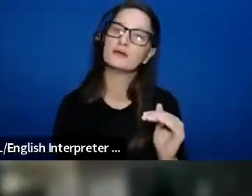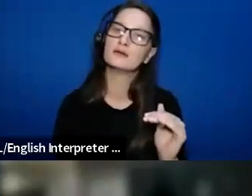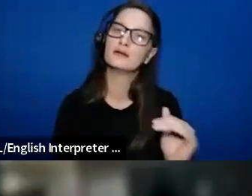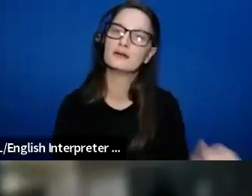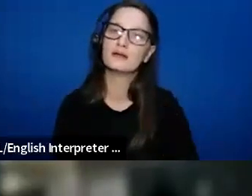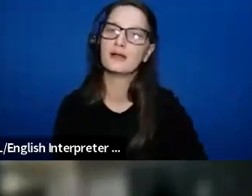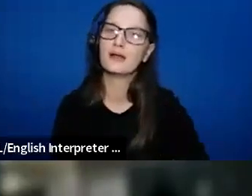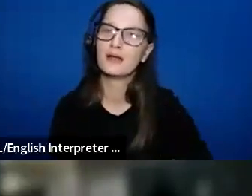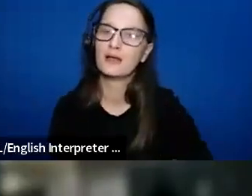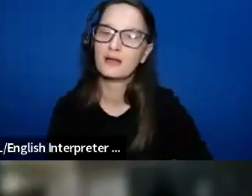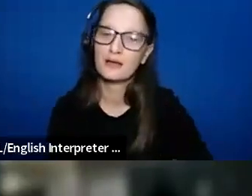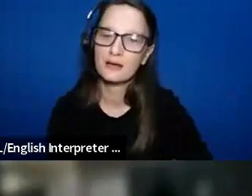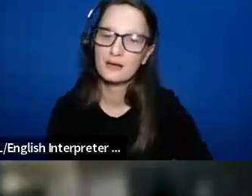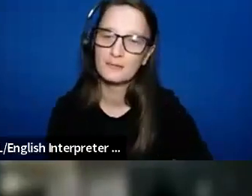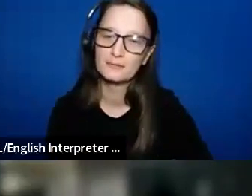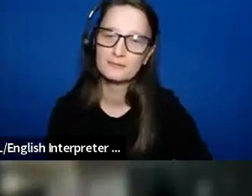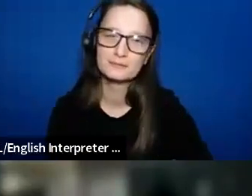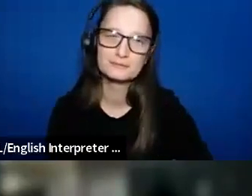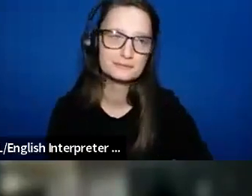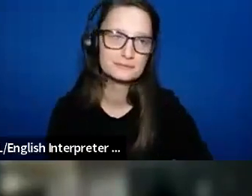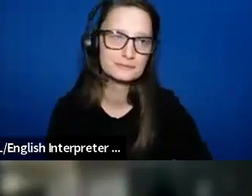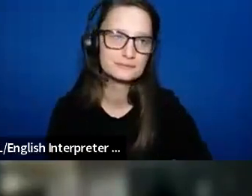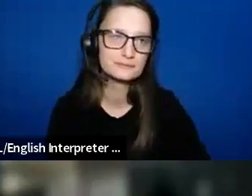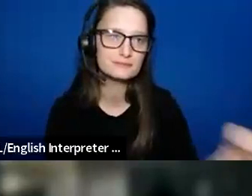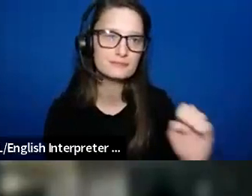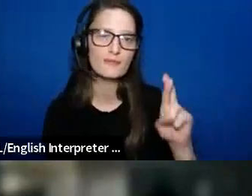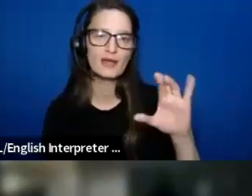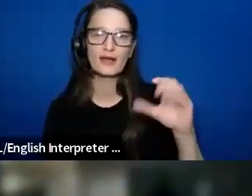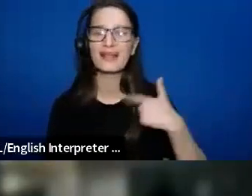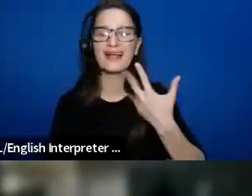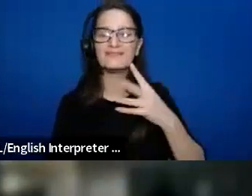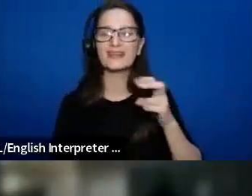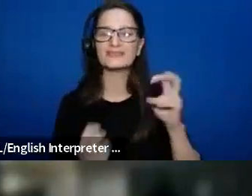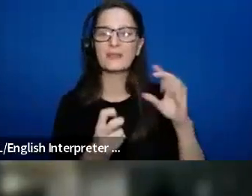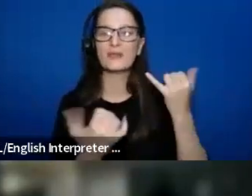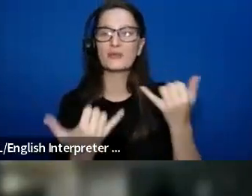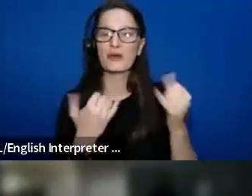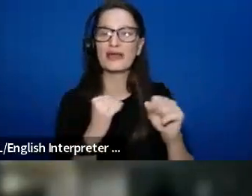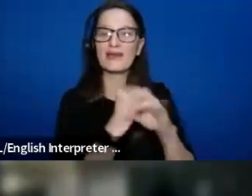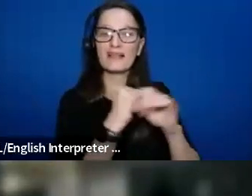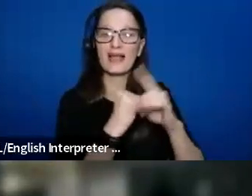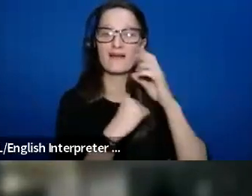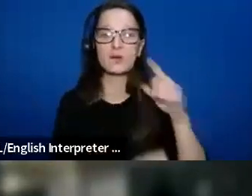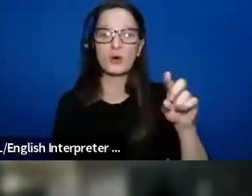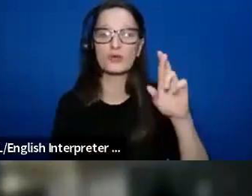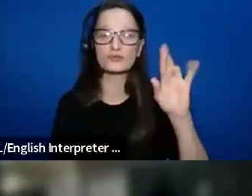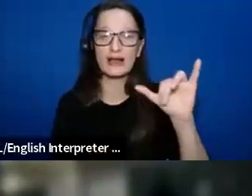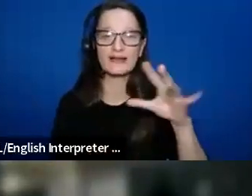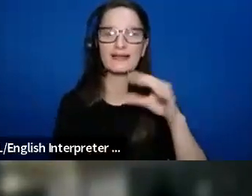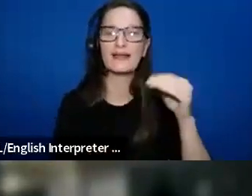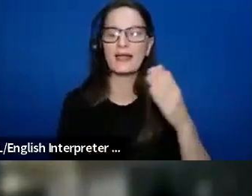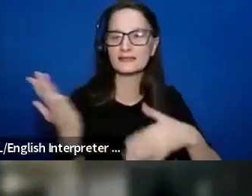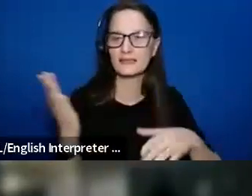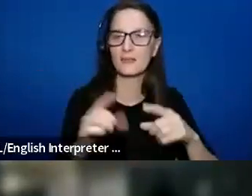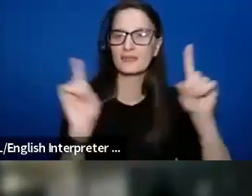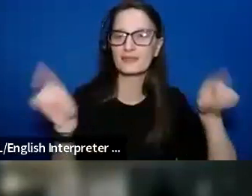talking and multitasking, Miss Lindsay, I put the current flyer for the rally in, as well as some of the signs that Kate and some others